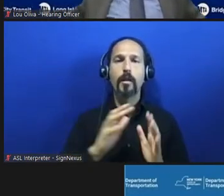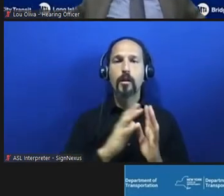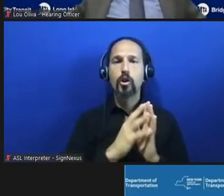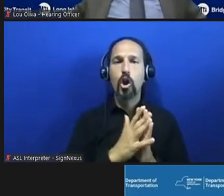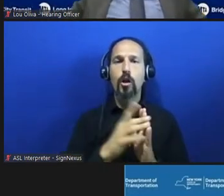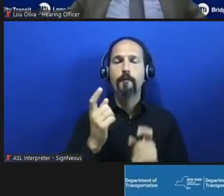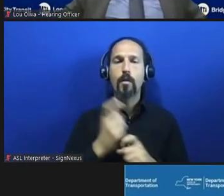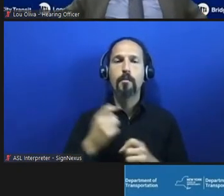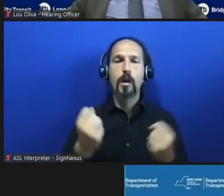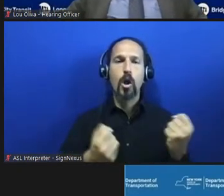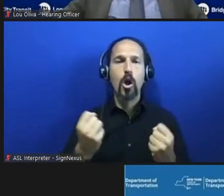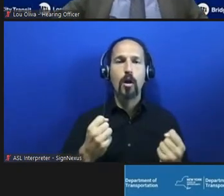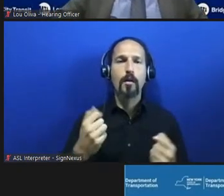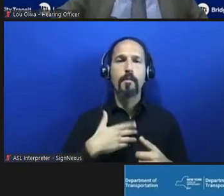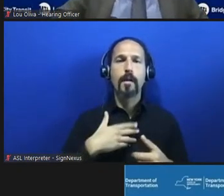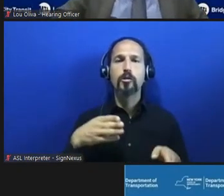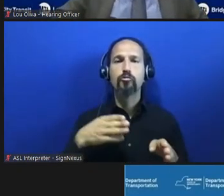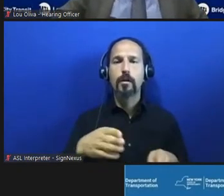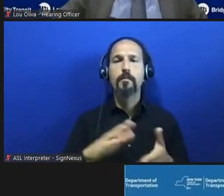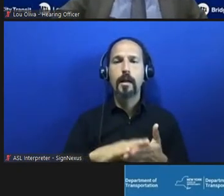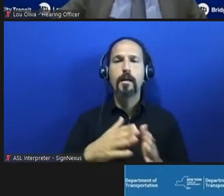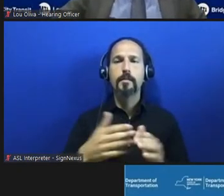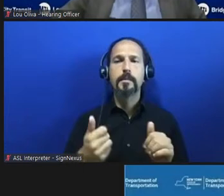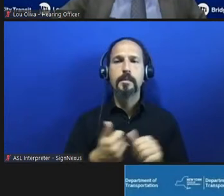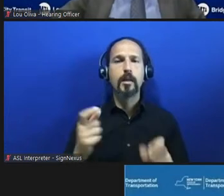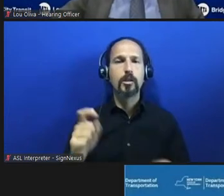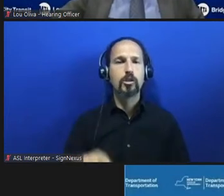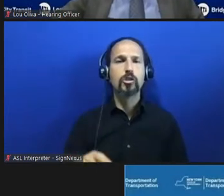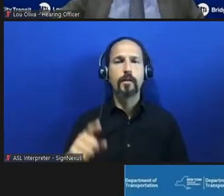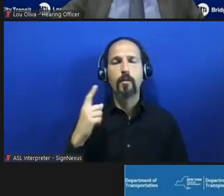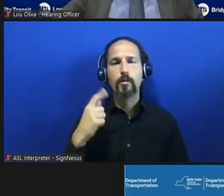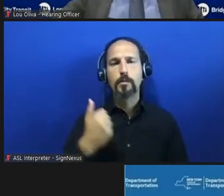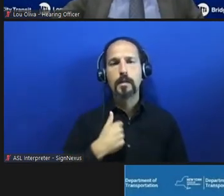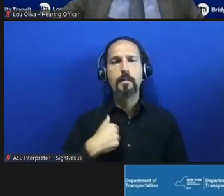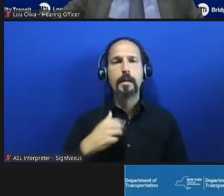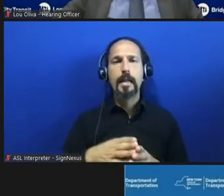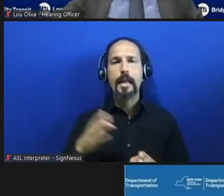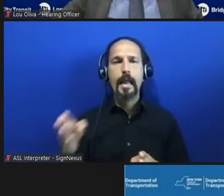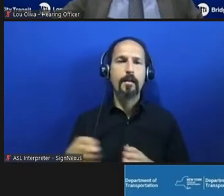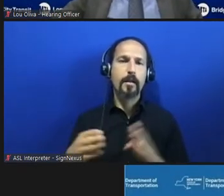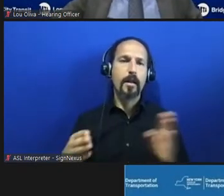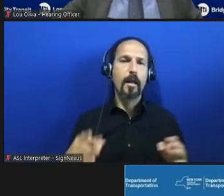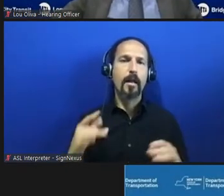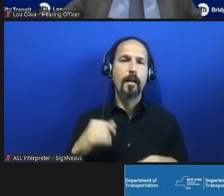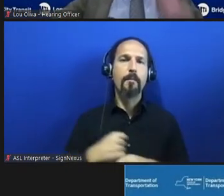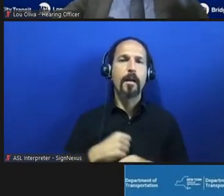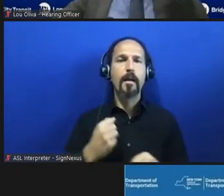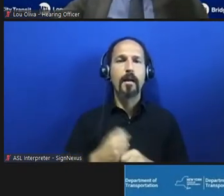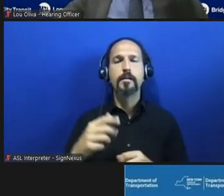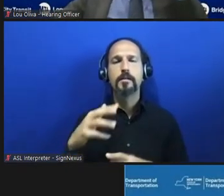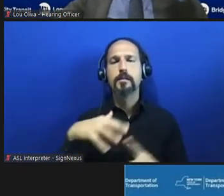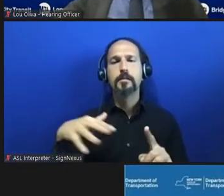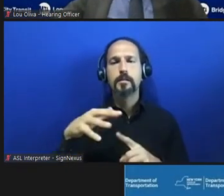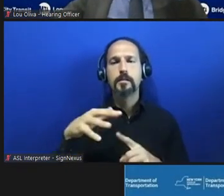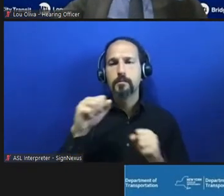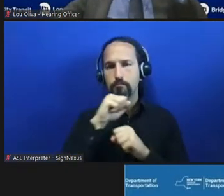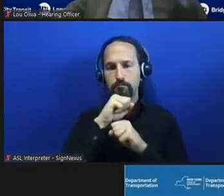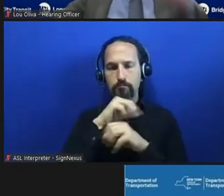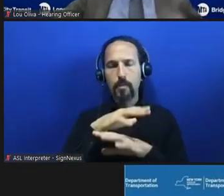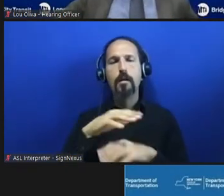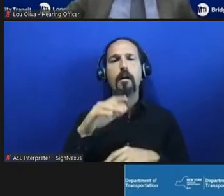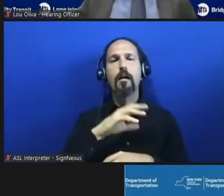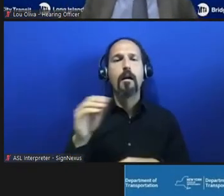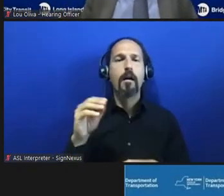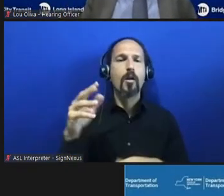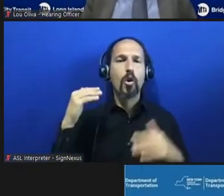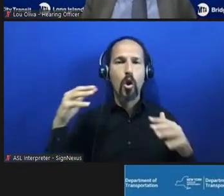created by cars is making my street dangerous and inhospitable to me and my neighbors and generating intense Smog and noise that are detrimental to